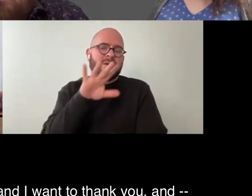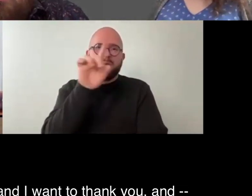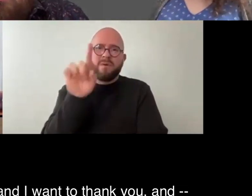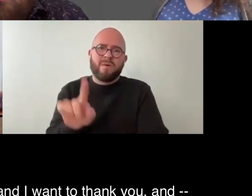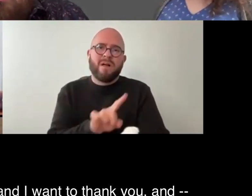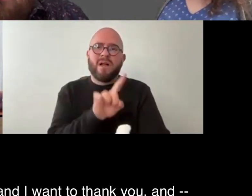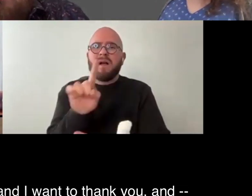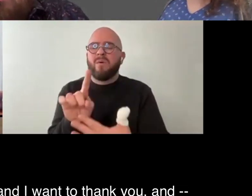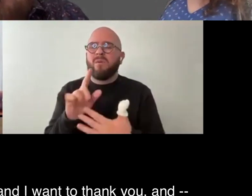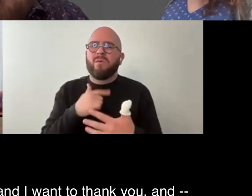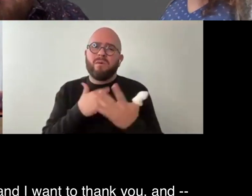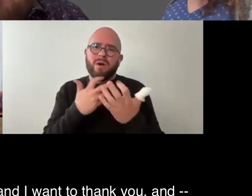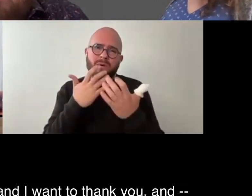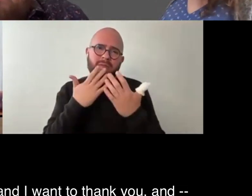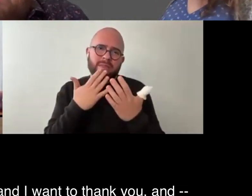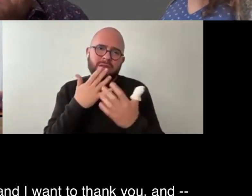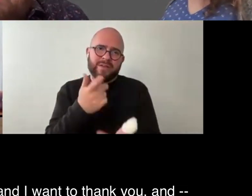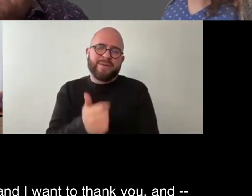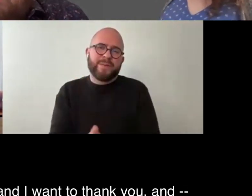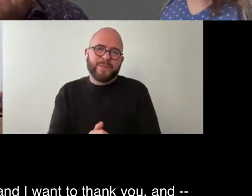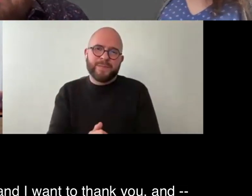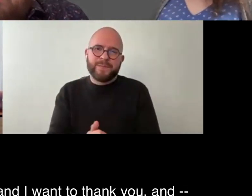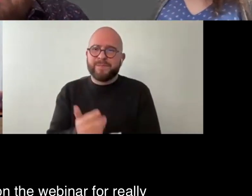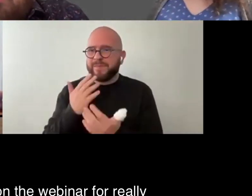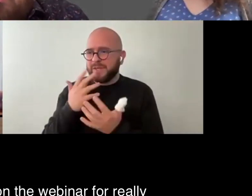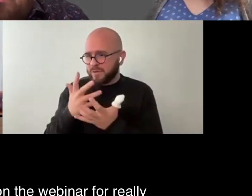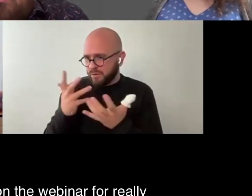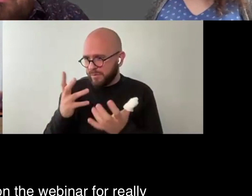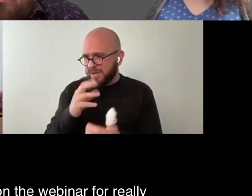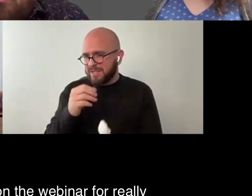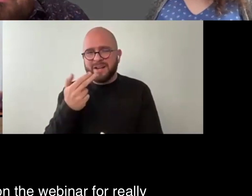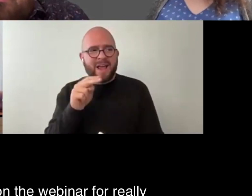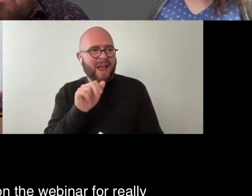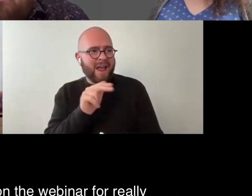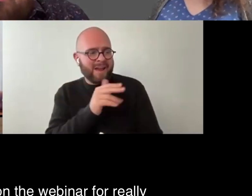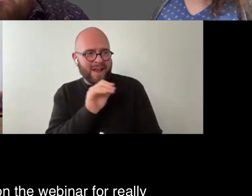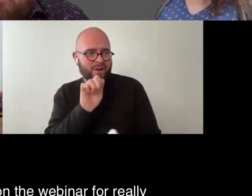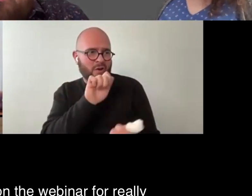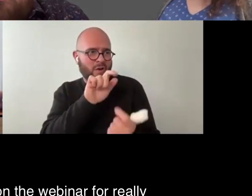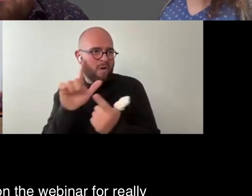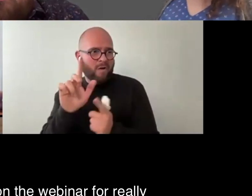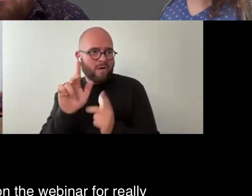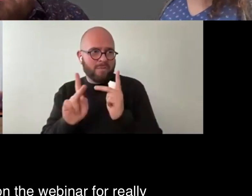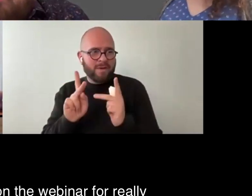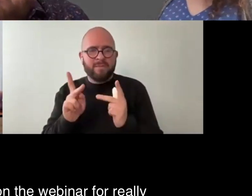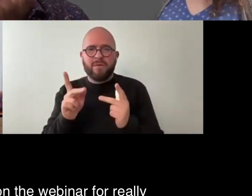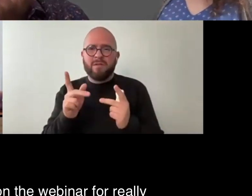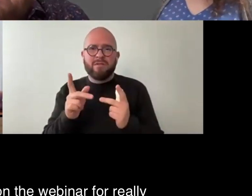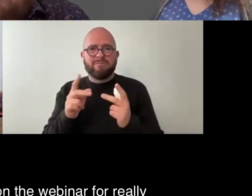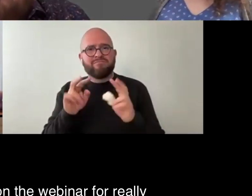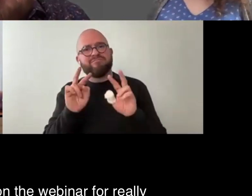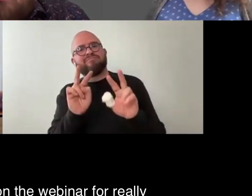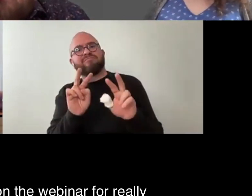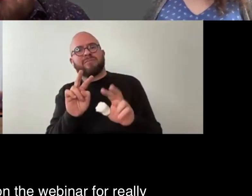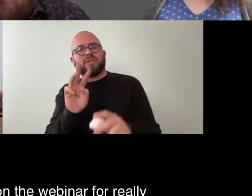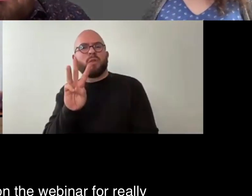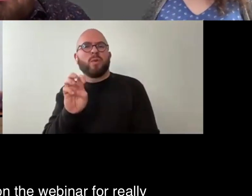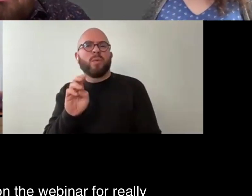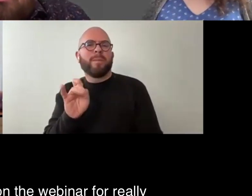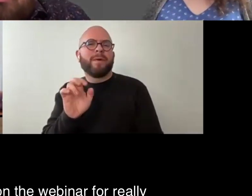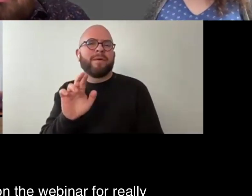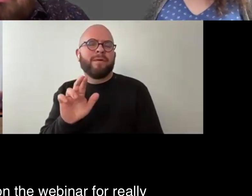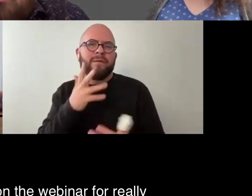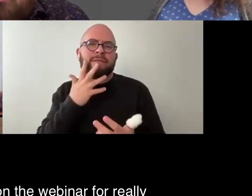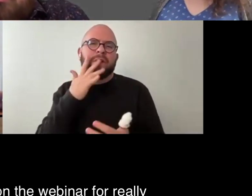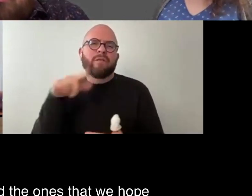you. Thank you so much to you and to Hannah, and also to everyone on the webinar for really beautiful